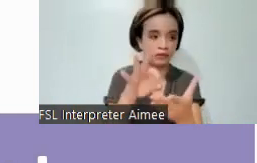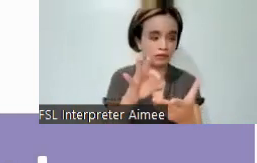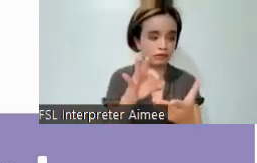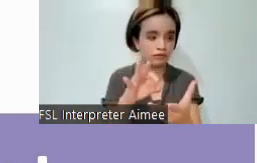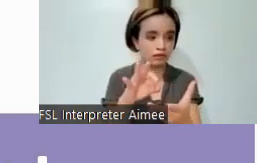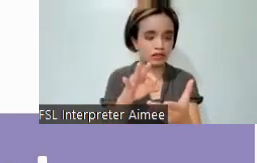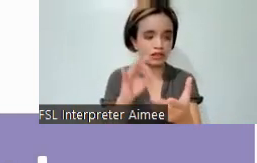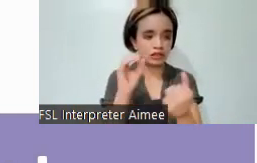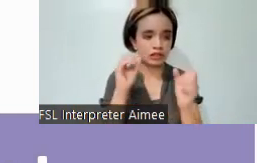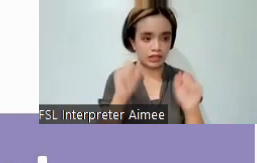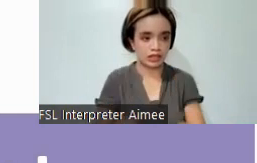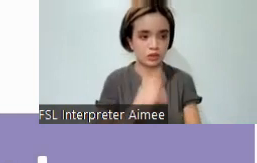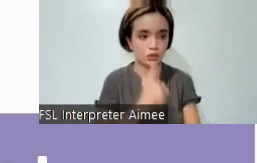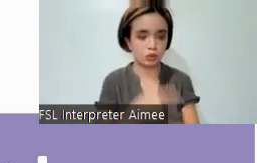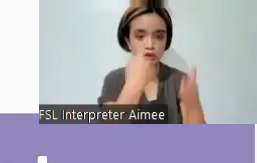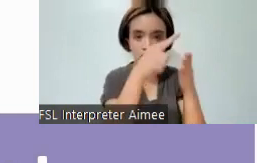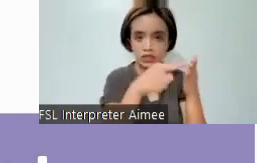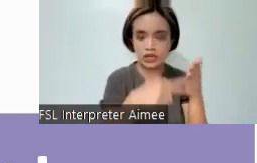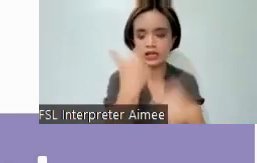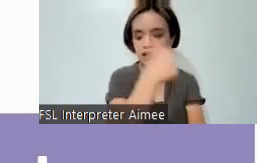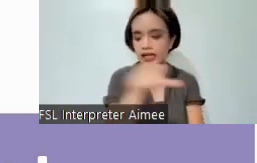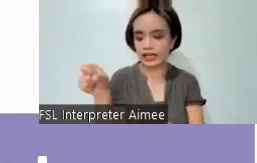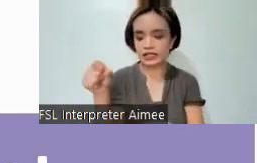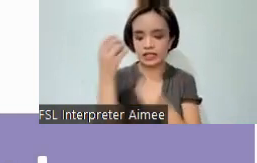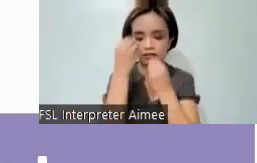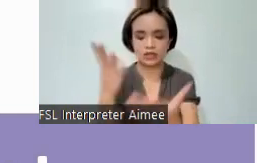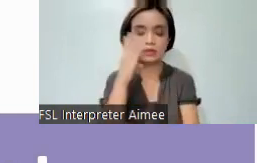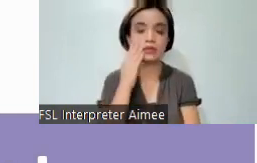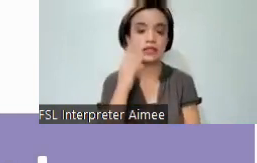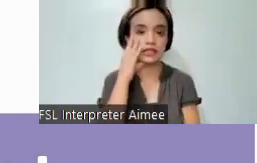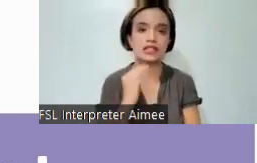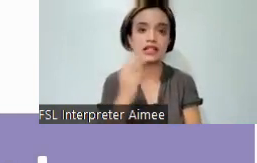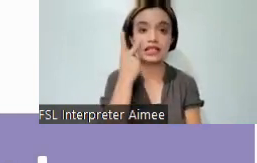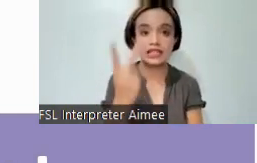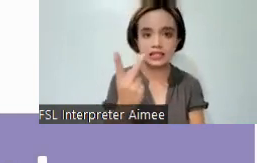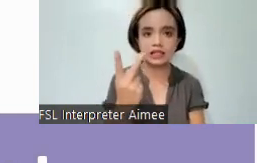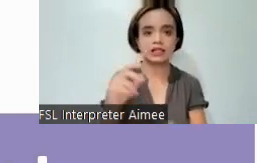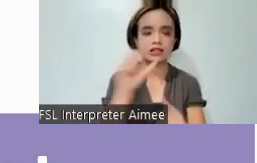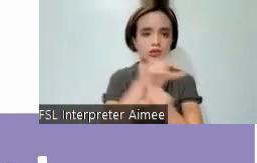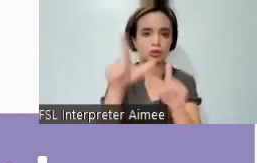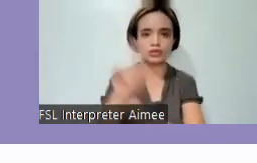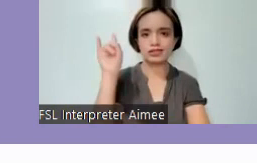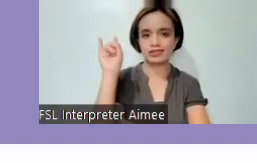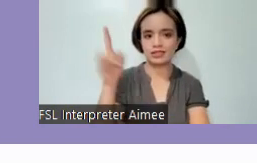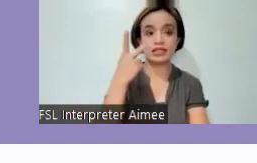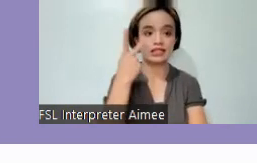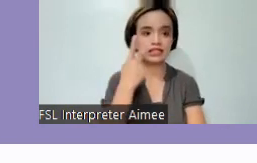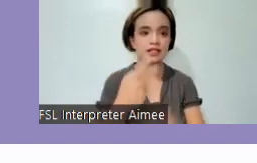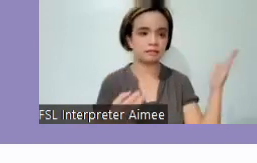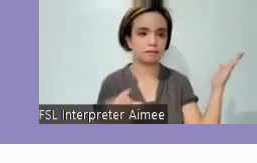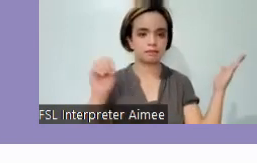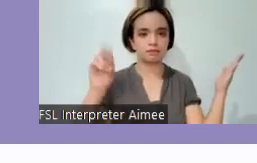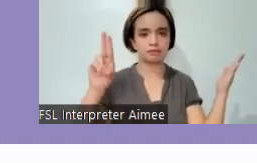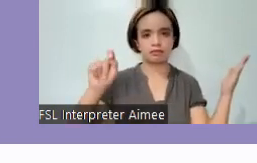to critically evaluate any information they encounter on social media. Here's the outline of